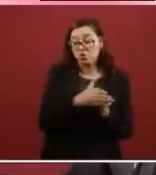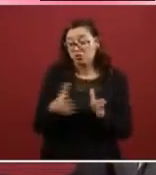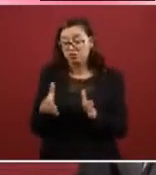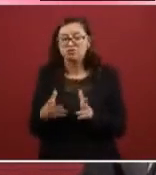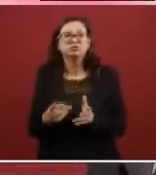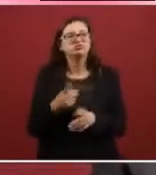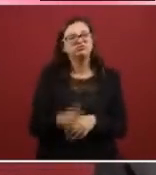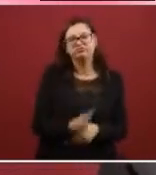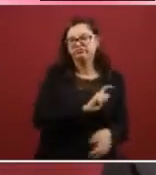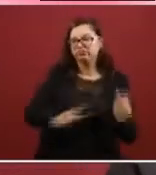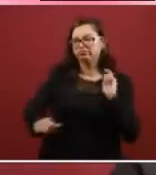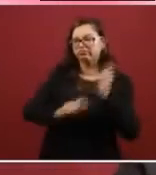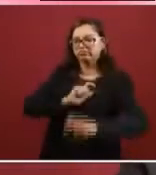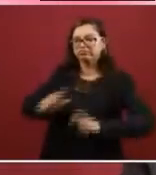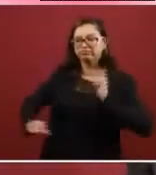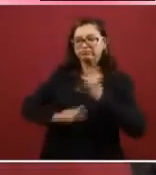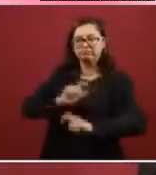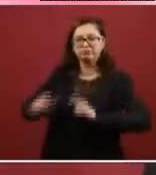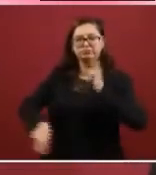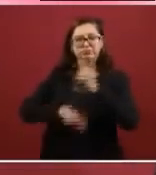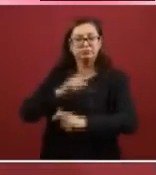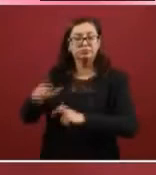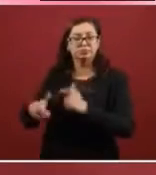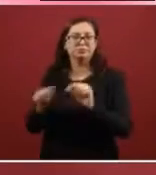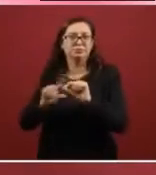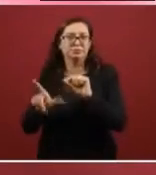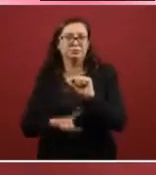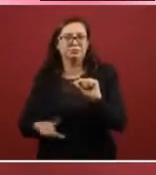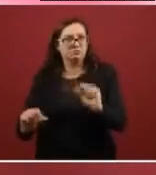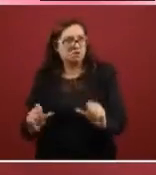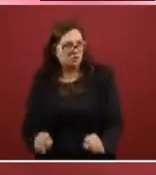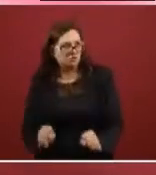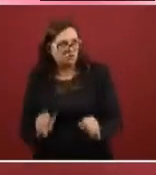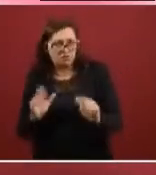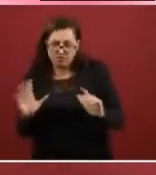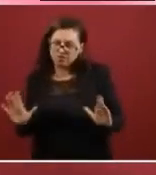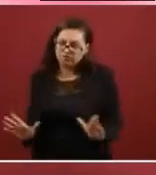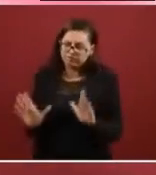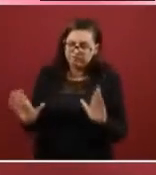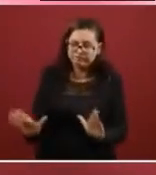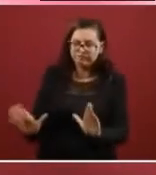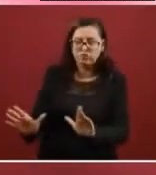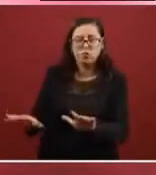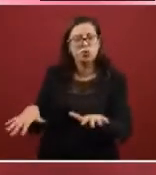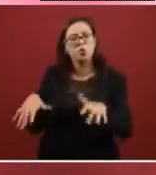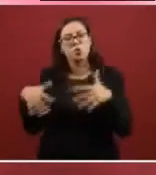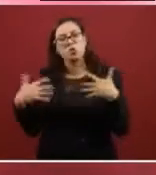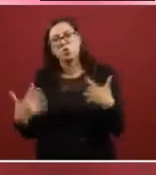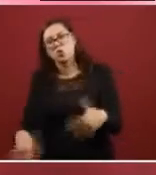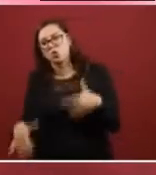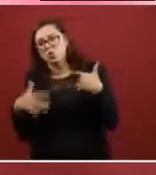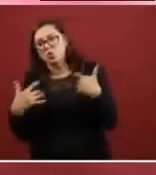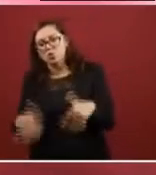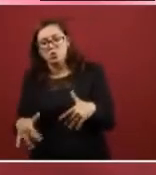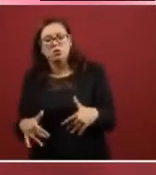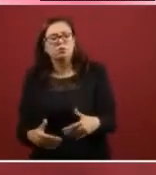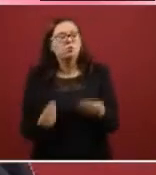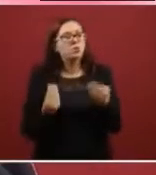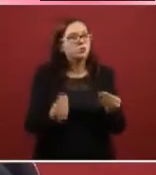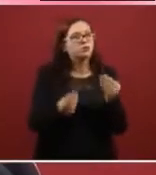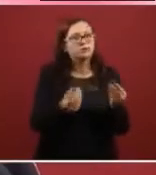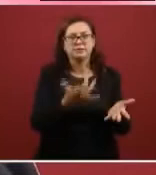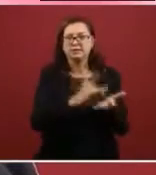$3,200 million. Entonces, decirles que to let you know that we need